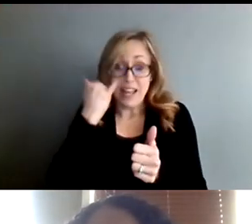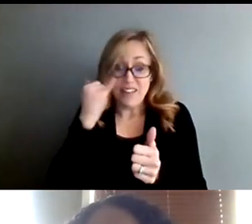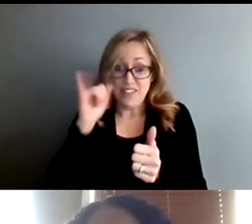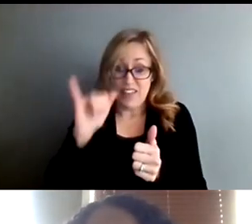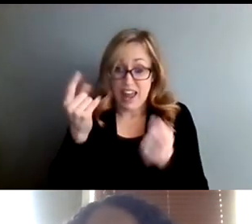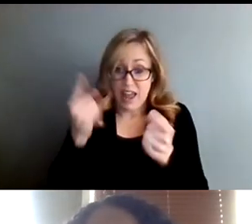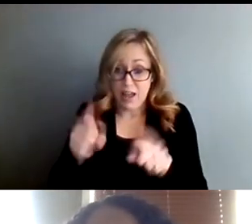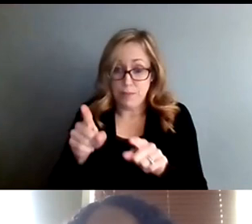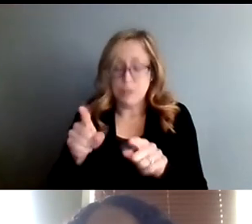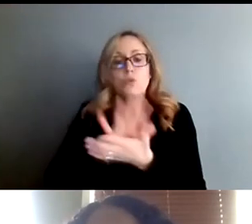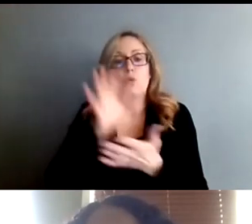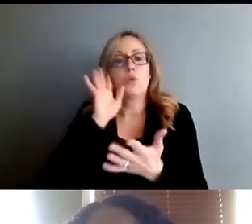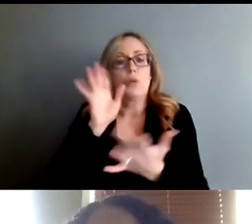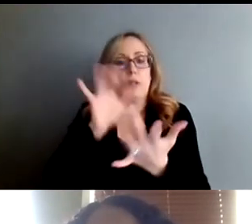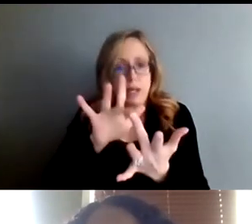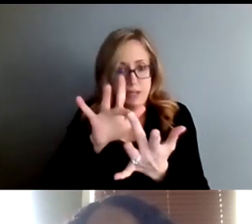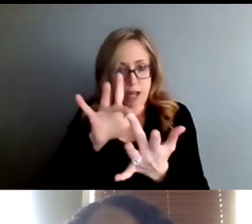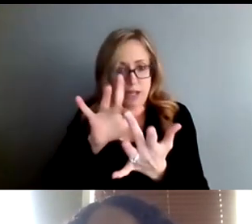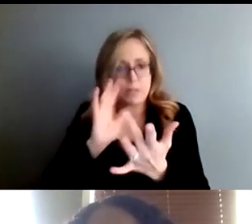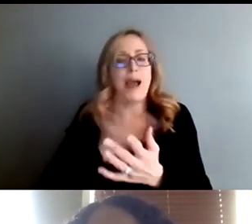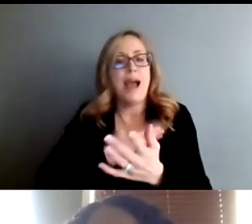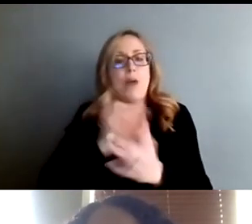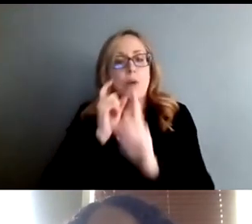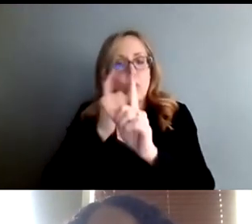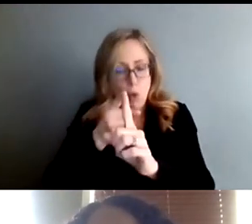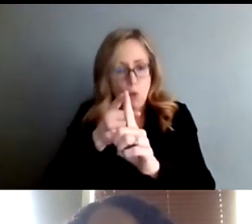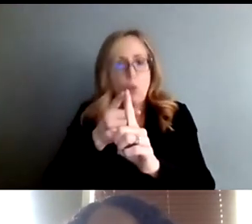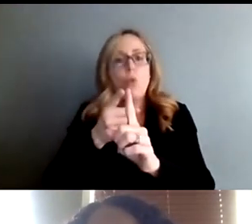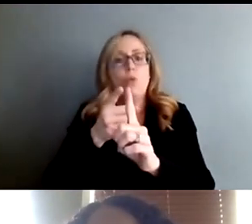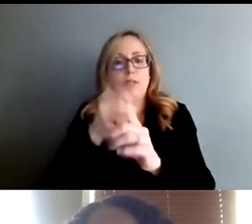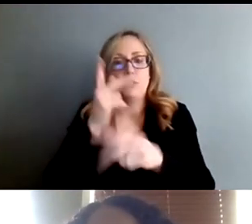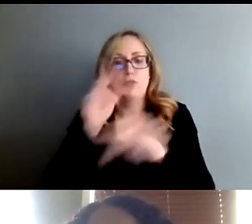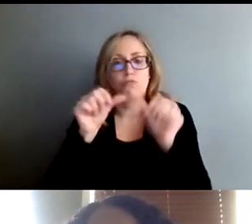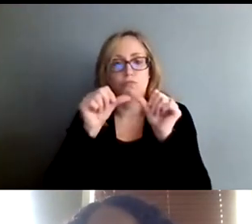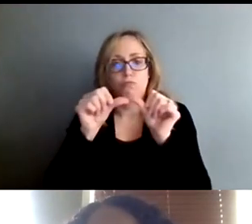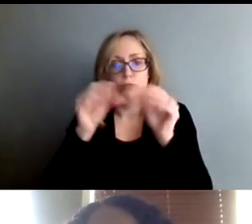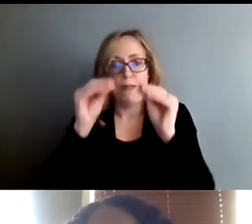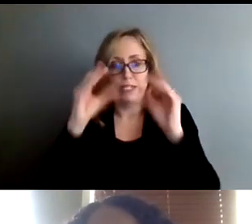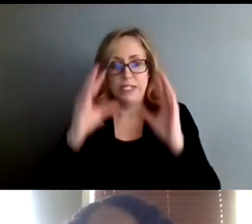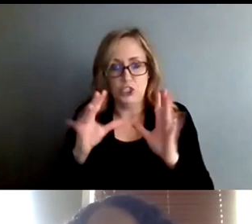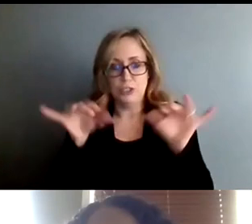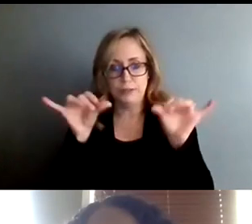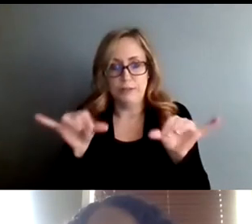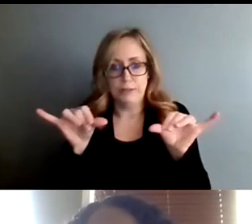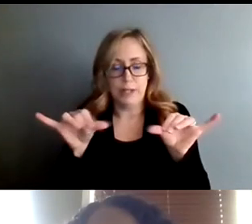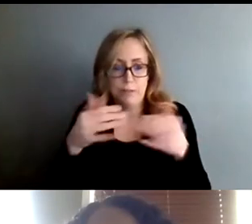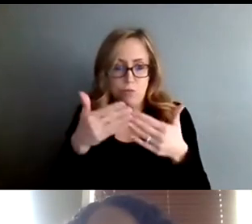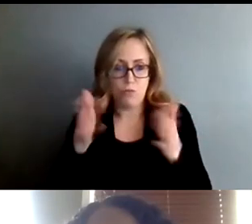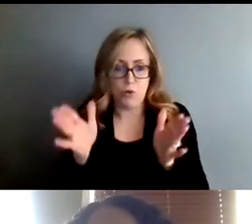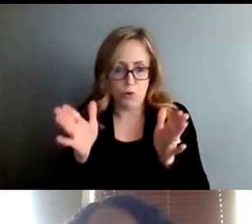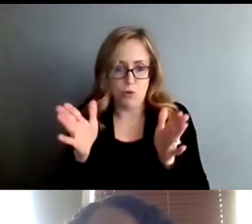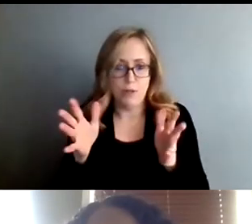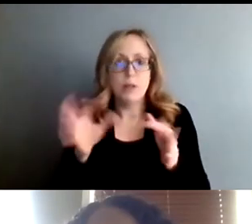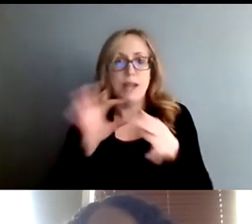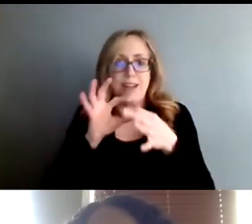sharing that with you. But our goal is to keep consistent student-teacher relationships, continuity in our class schedules, which is why we're